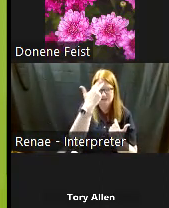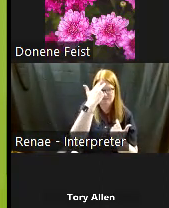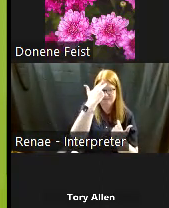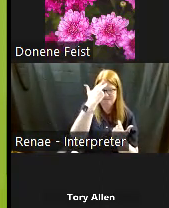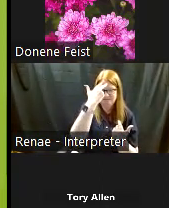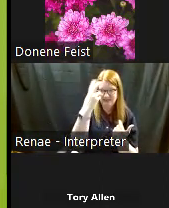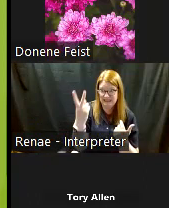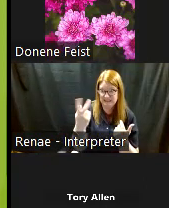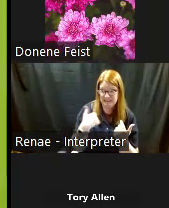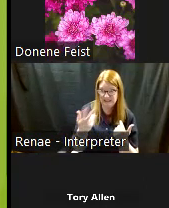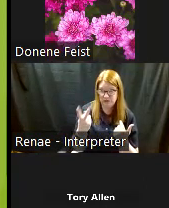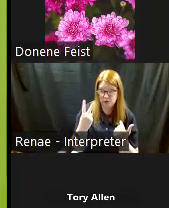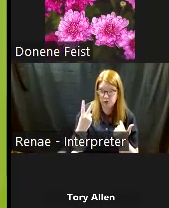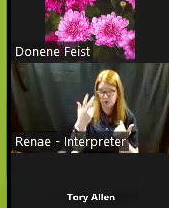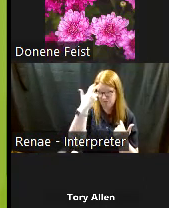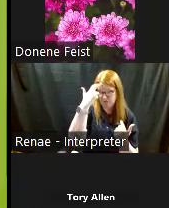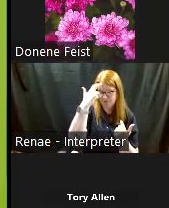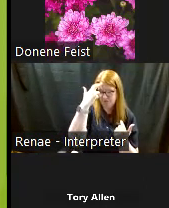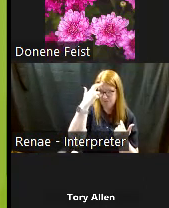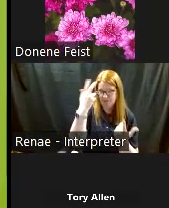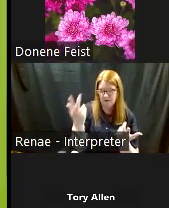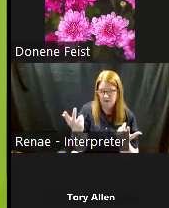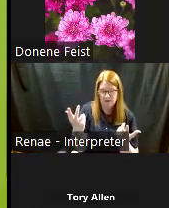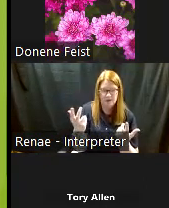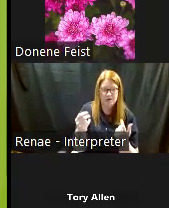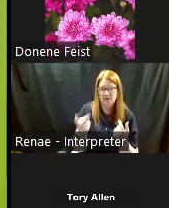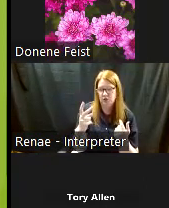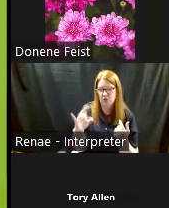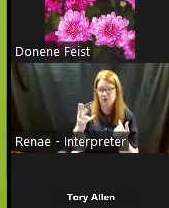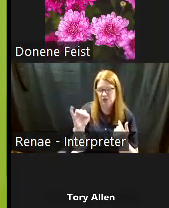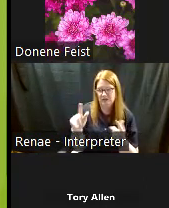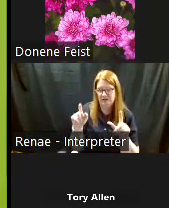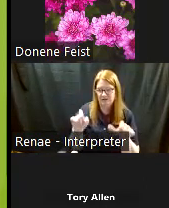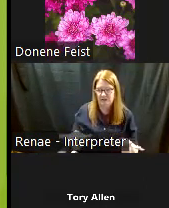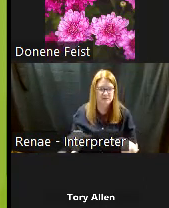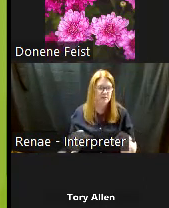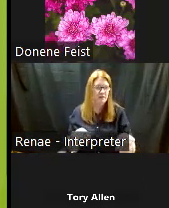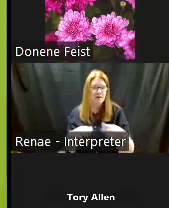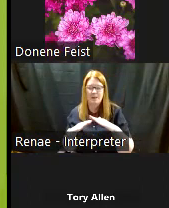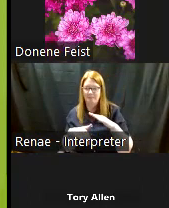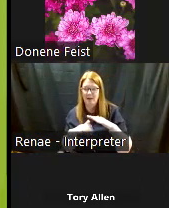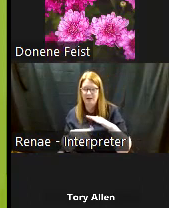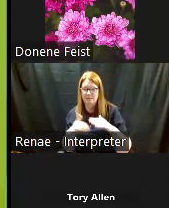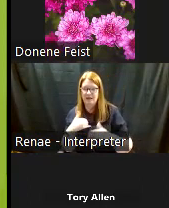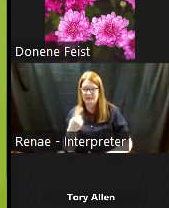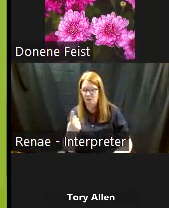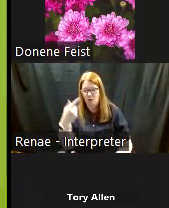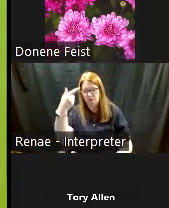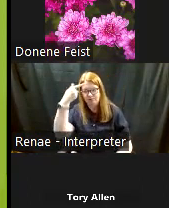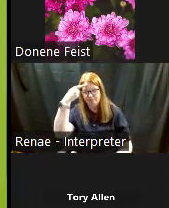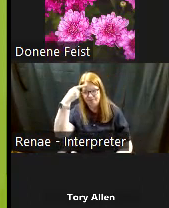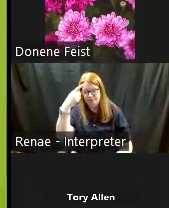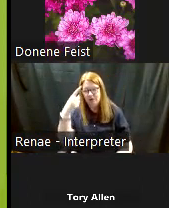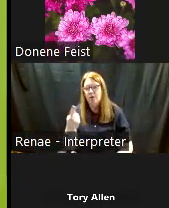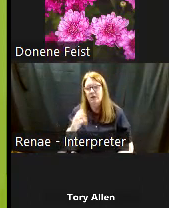baby's got two stickers, two electrodes up on the top. So they're using a 2-channel test. Baby in the bottom picture has just got the one. So they're using a